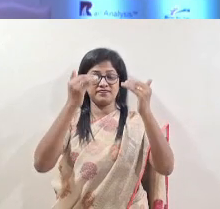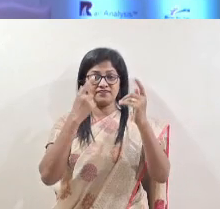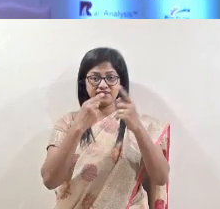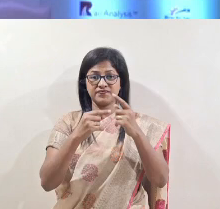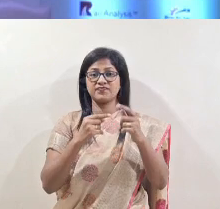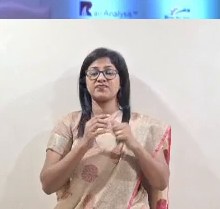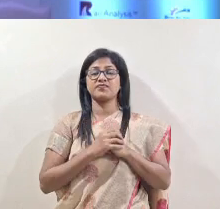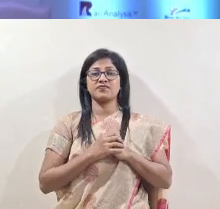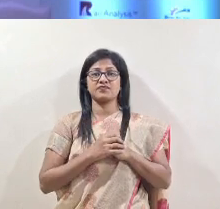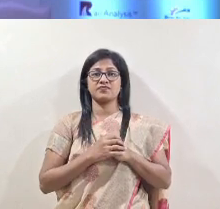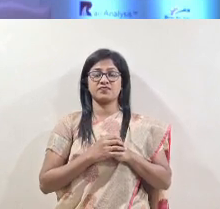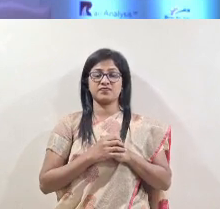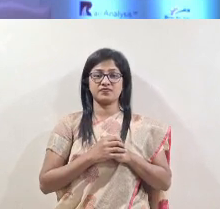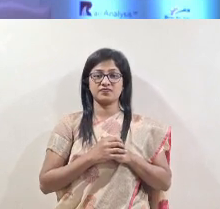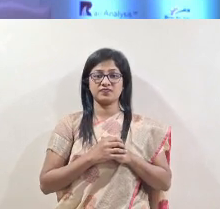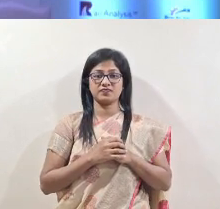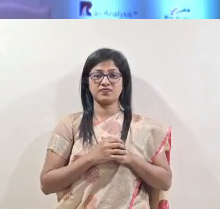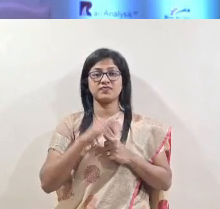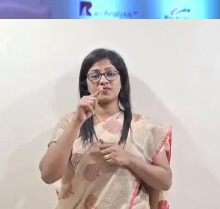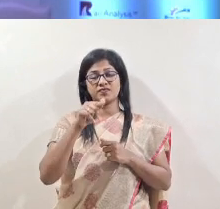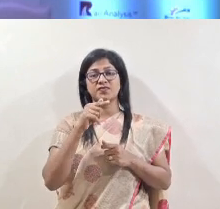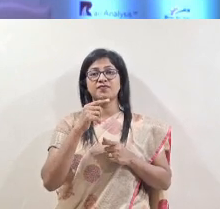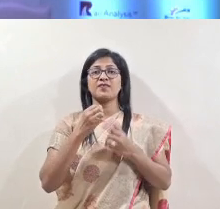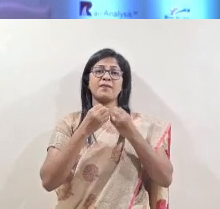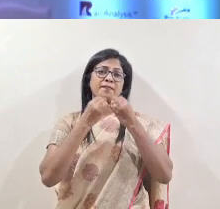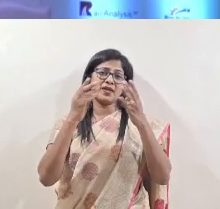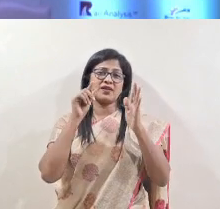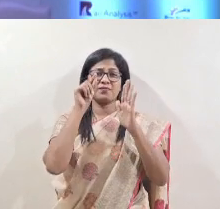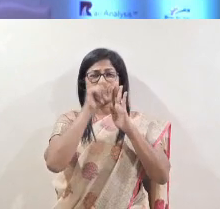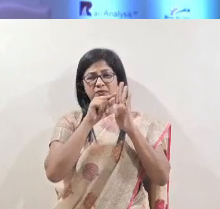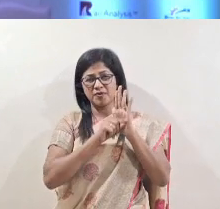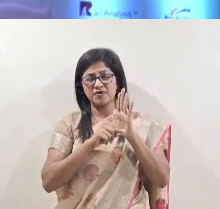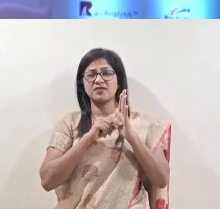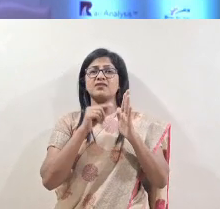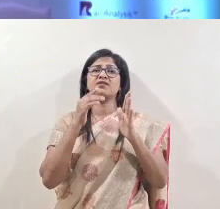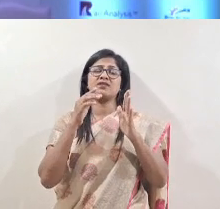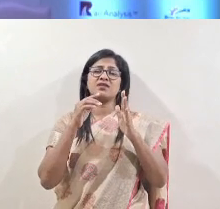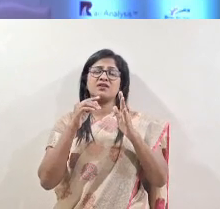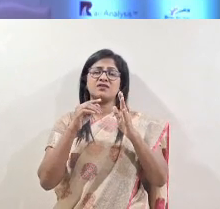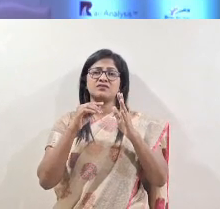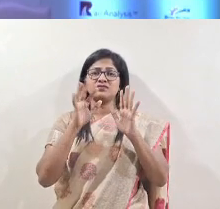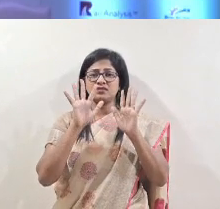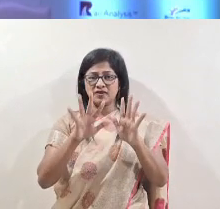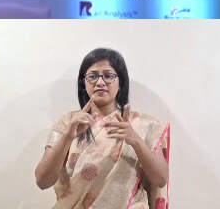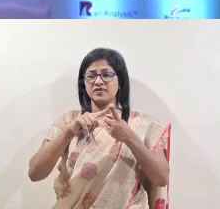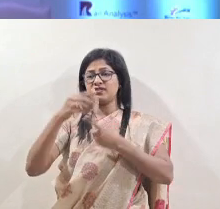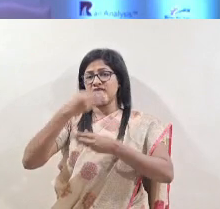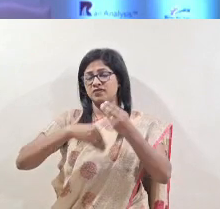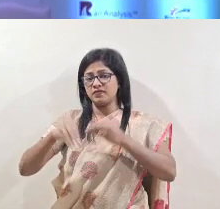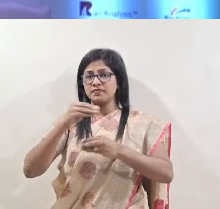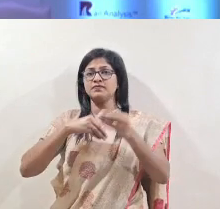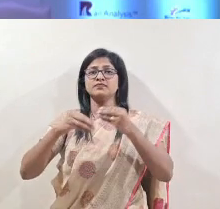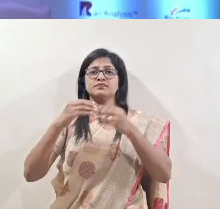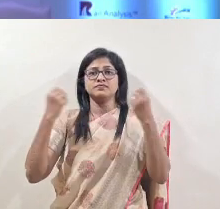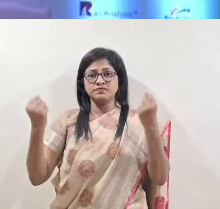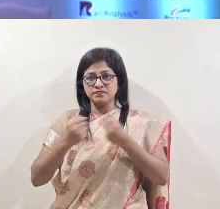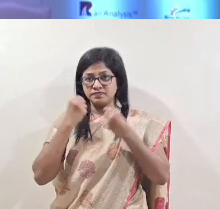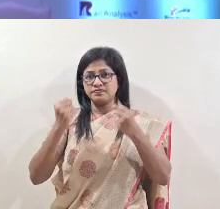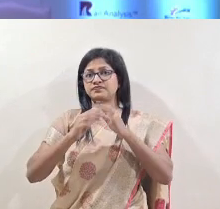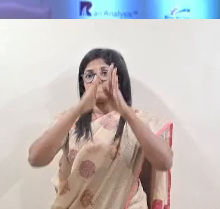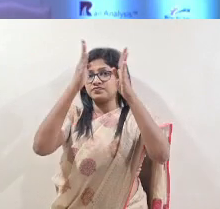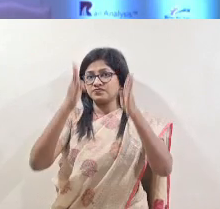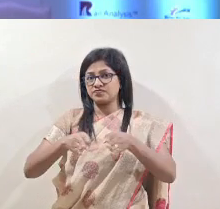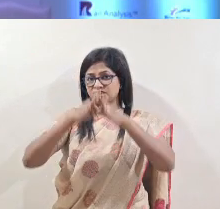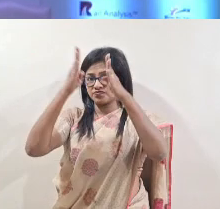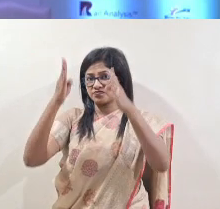shop, and like there can be many factors that can affect the economical activities or the